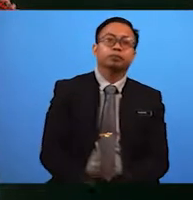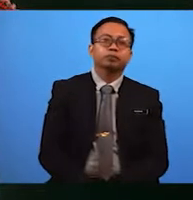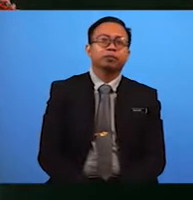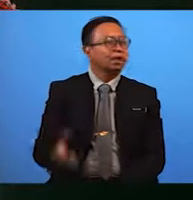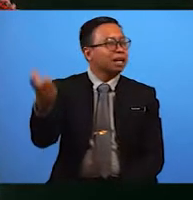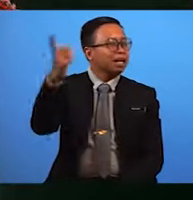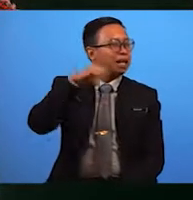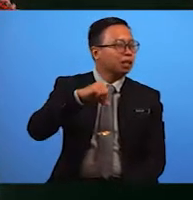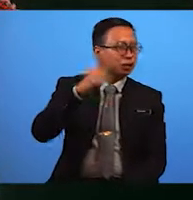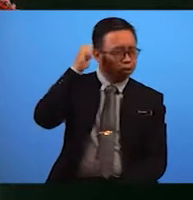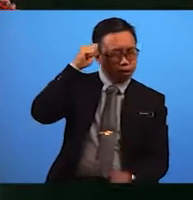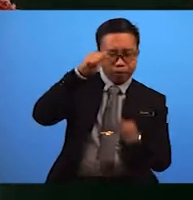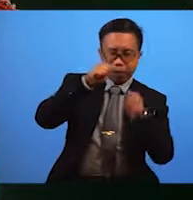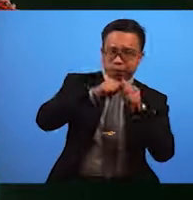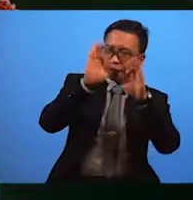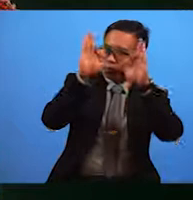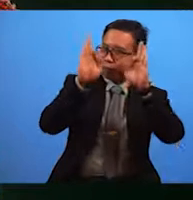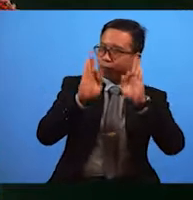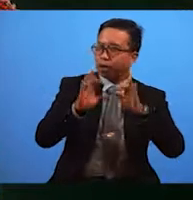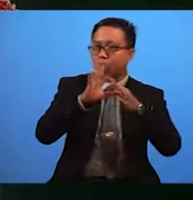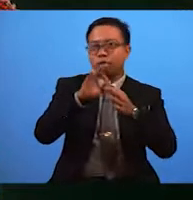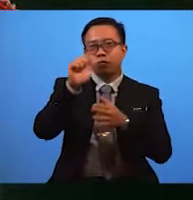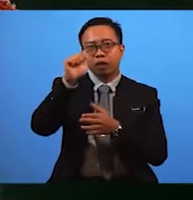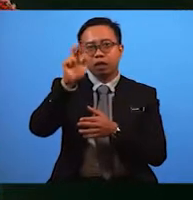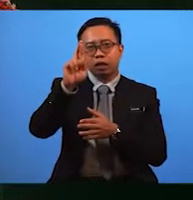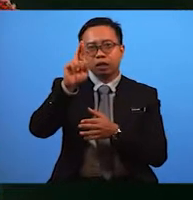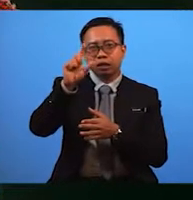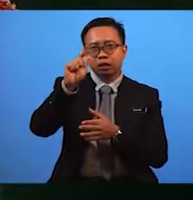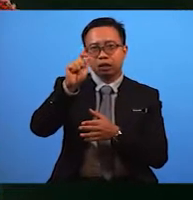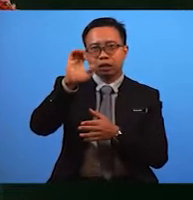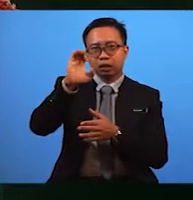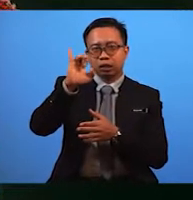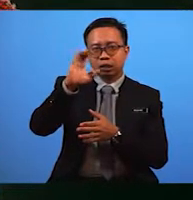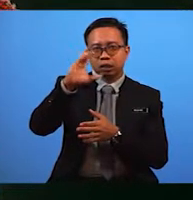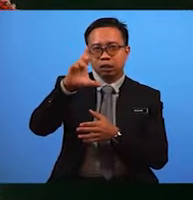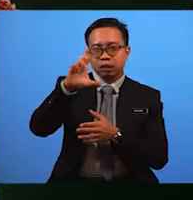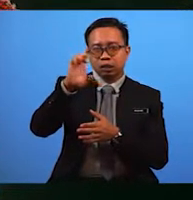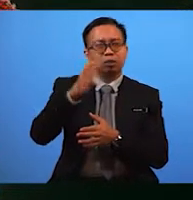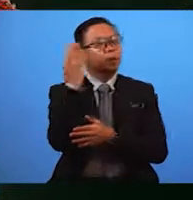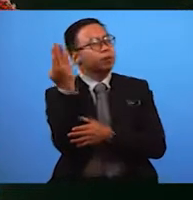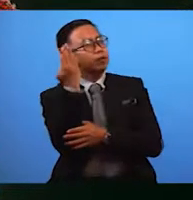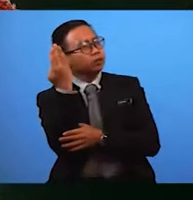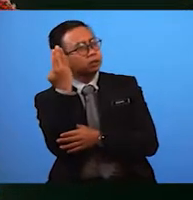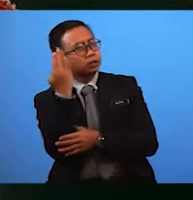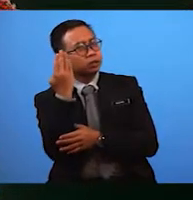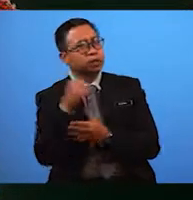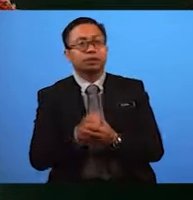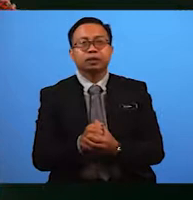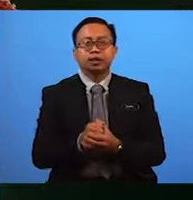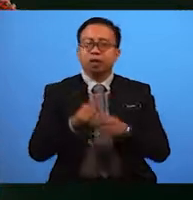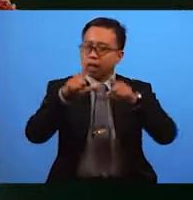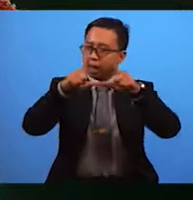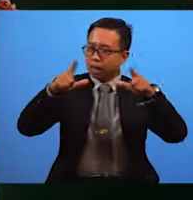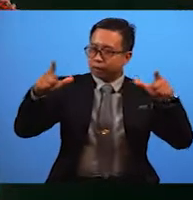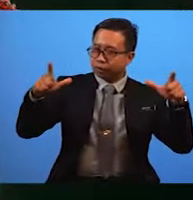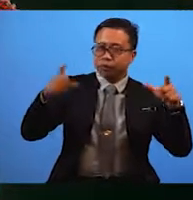Let's recap the format of an article. Basically, this is how your title and byline should look